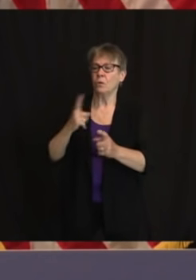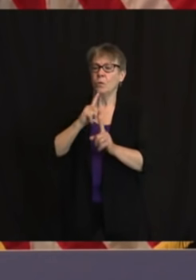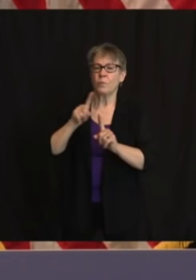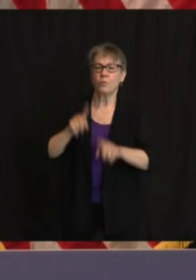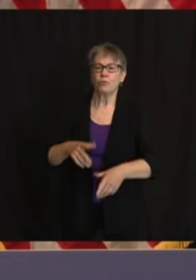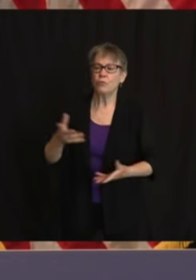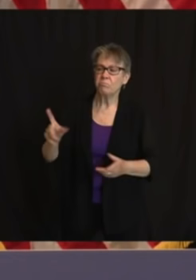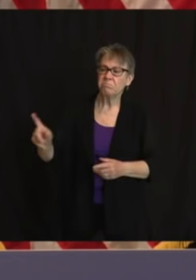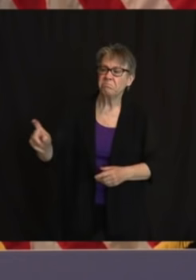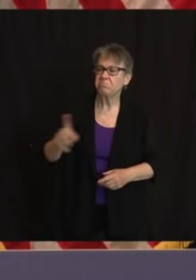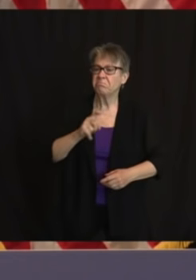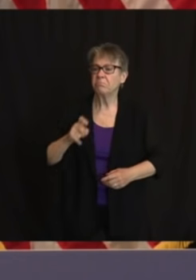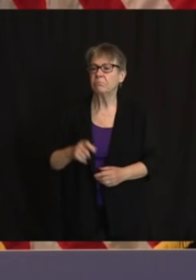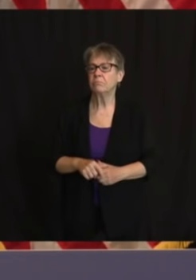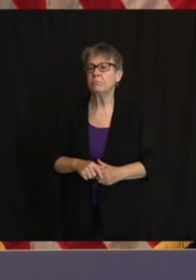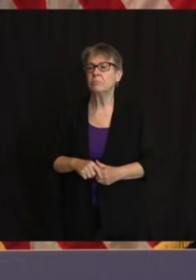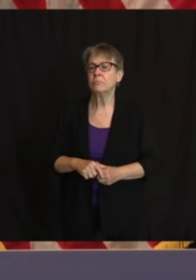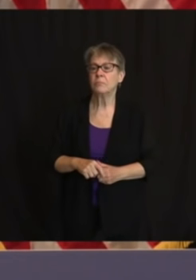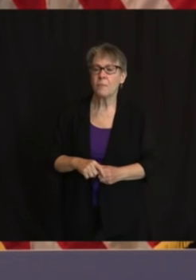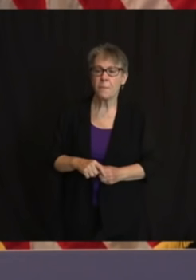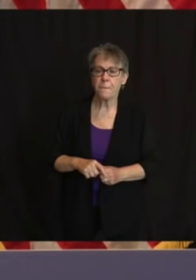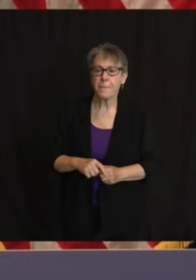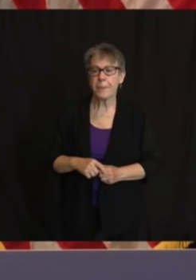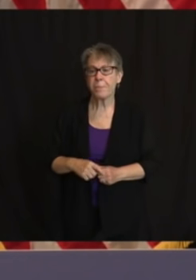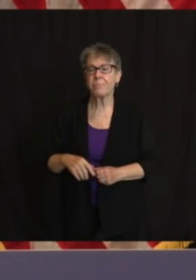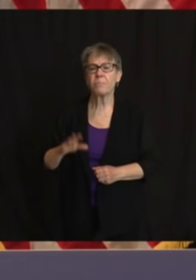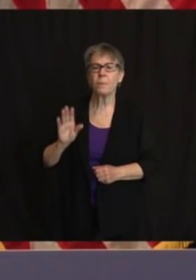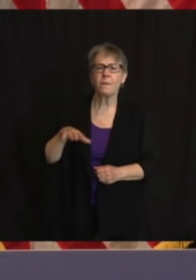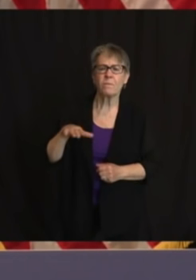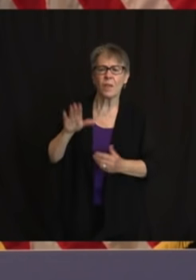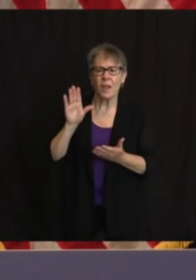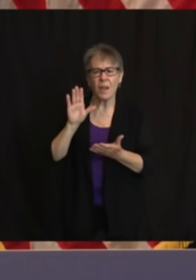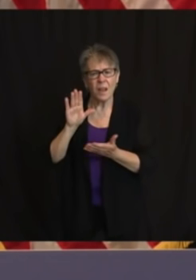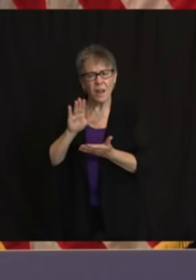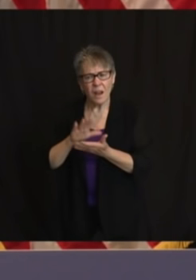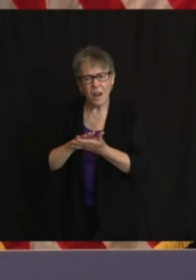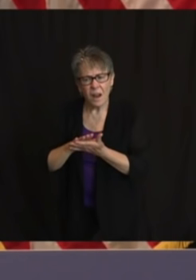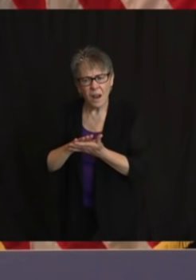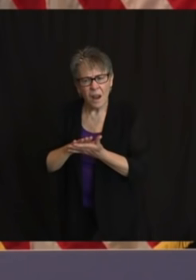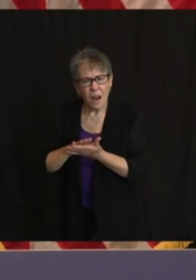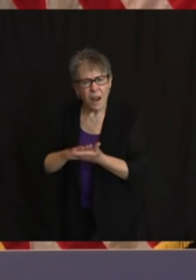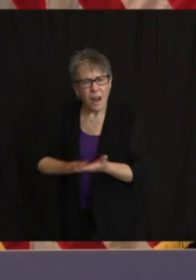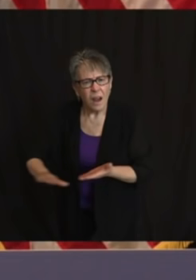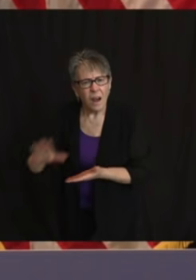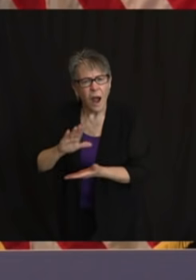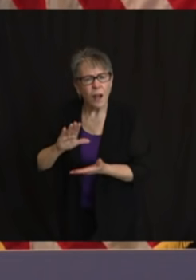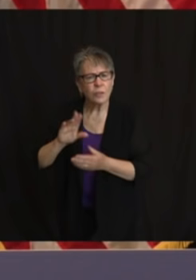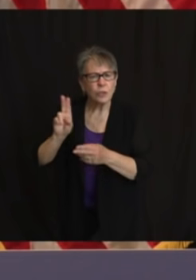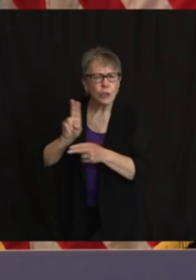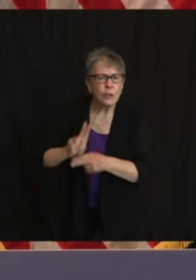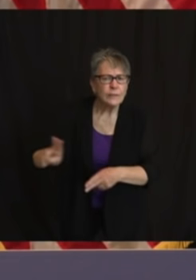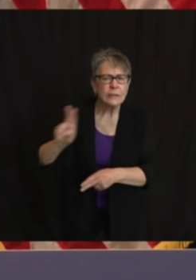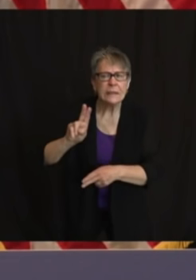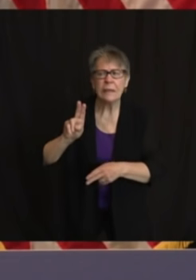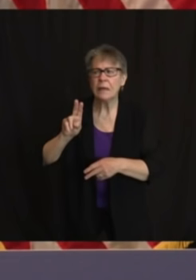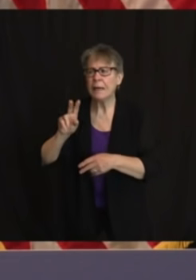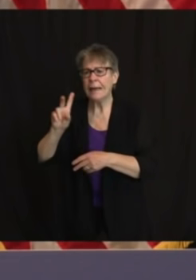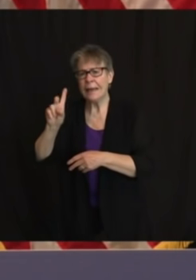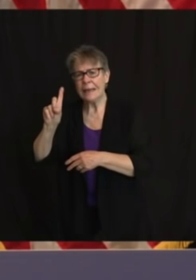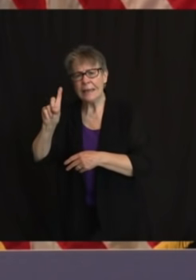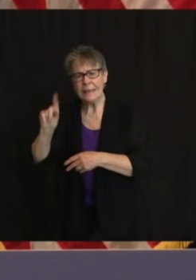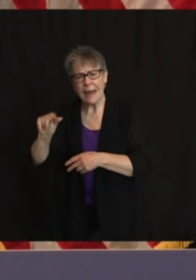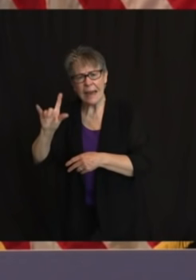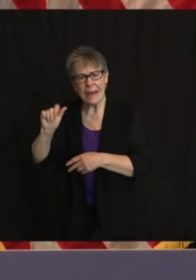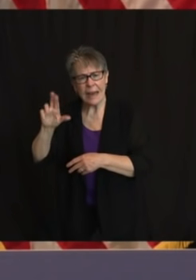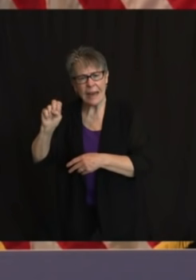universities, daycare centers, how are they fitting into this? What metrics will you be using to think about September reopening, and can you talk about how